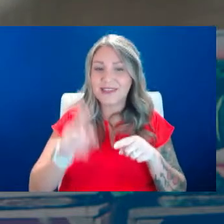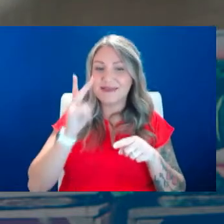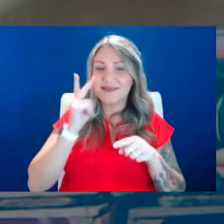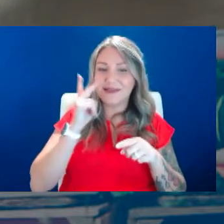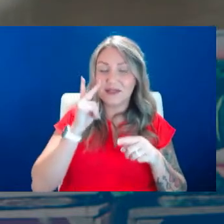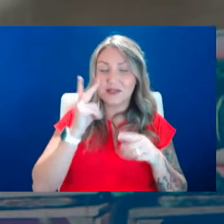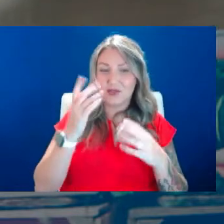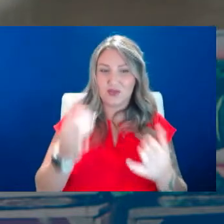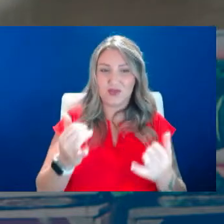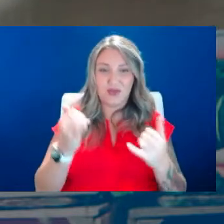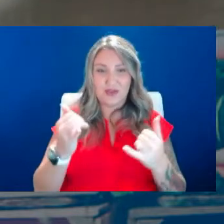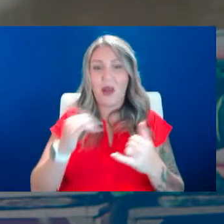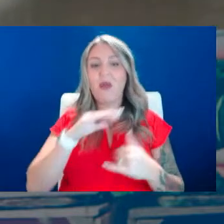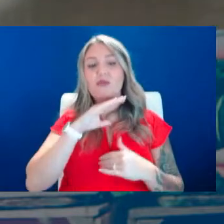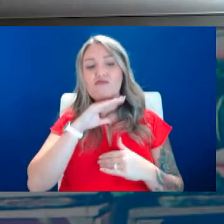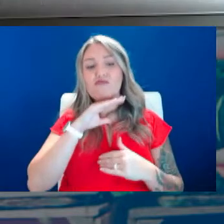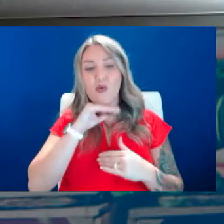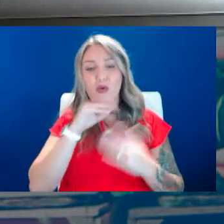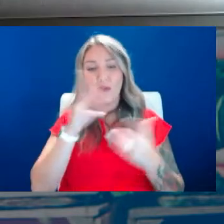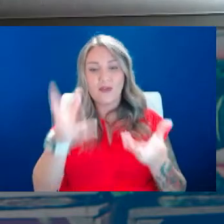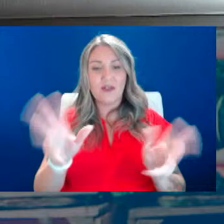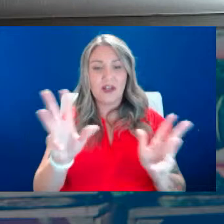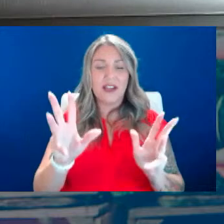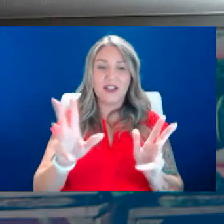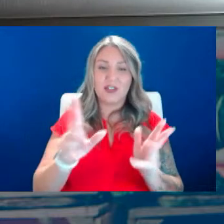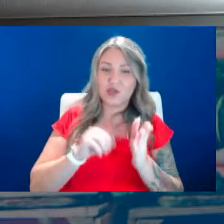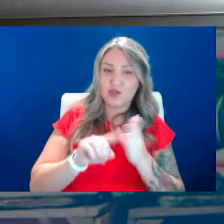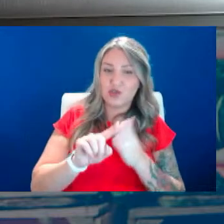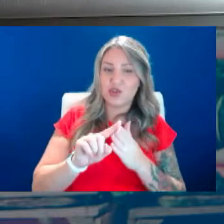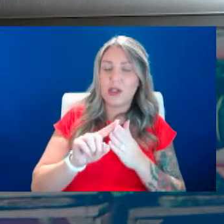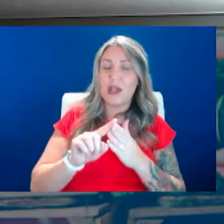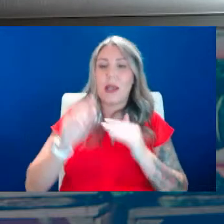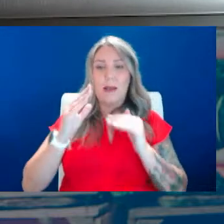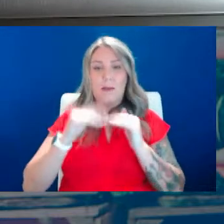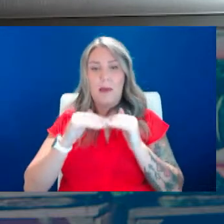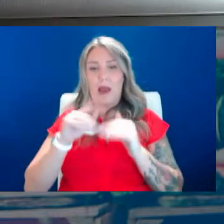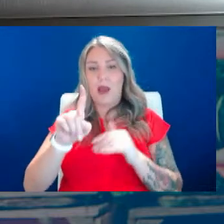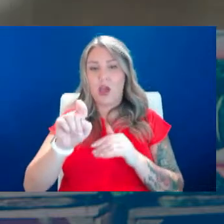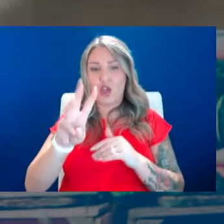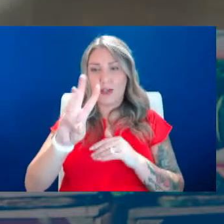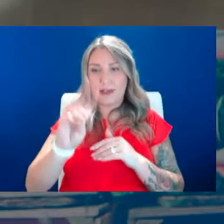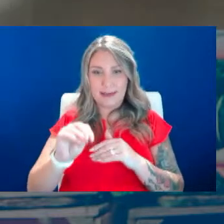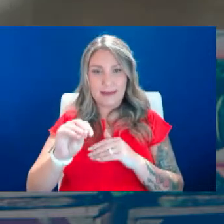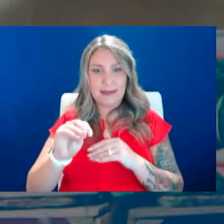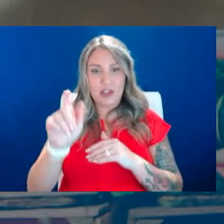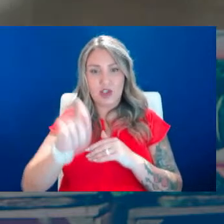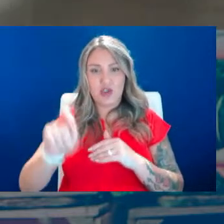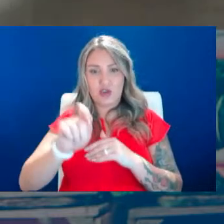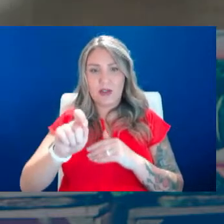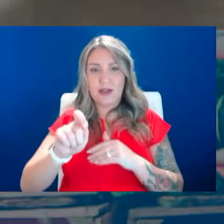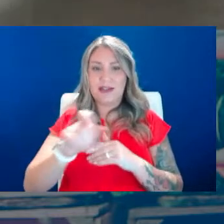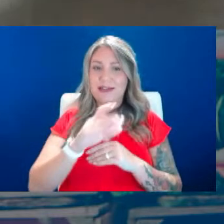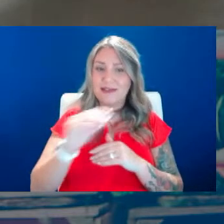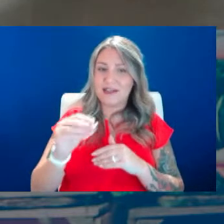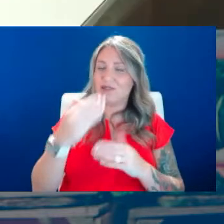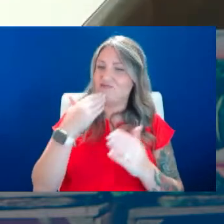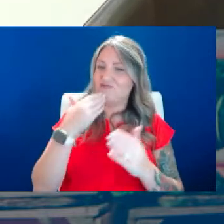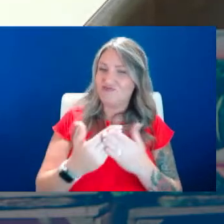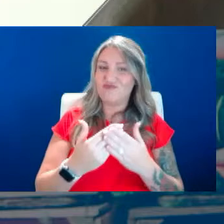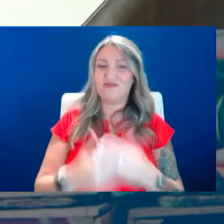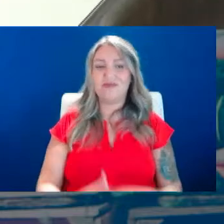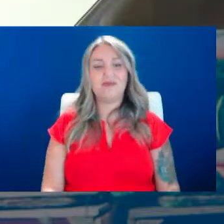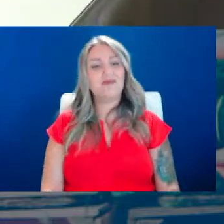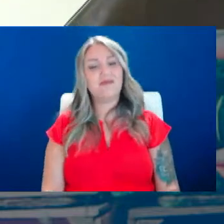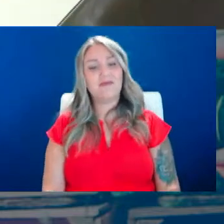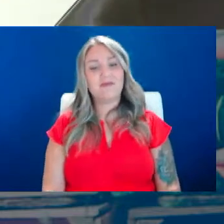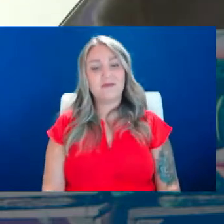the pork out of the oven, we're going to check to make sure that it is at least 160 degrees and the juices run clear, and we are good to go. So now we're going to